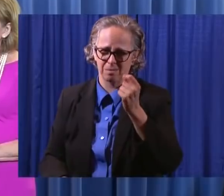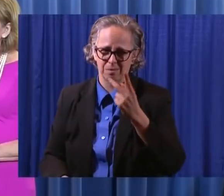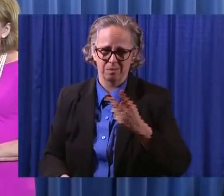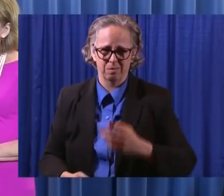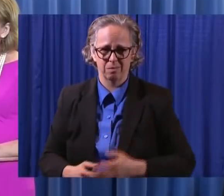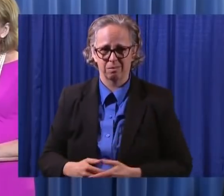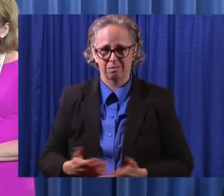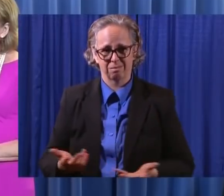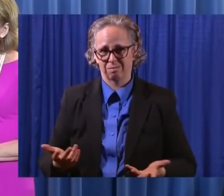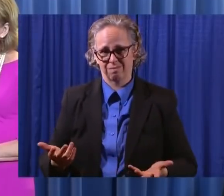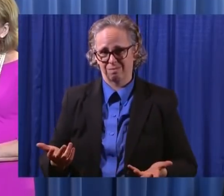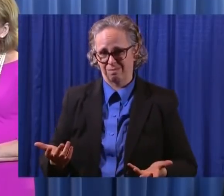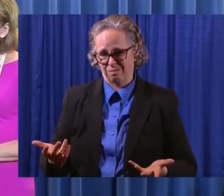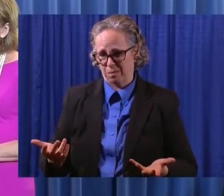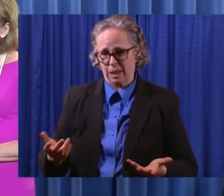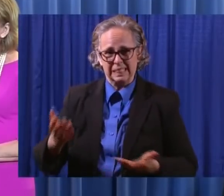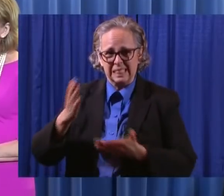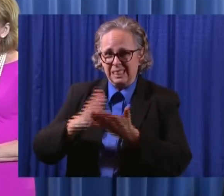about.